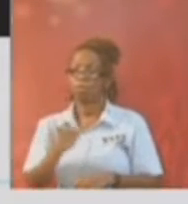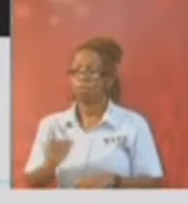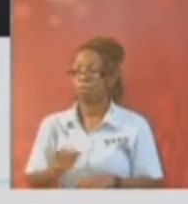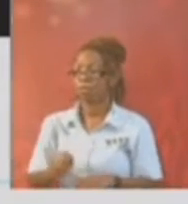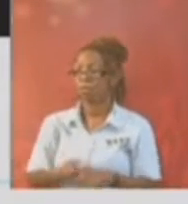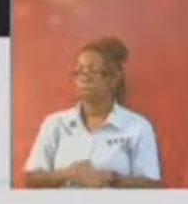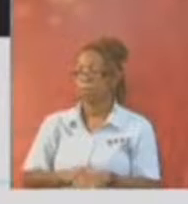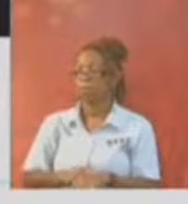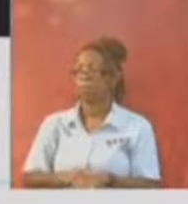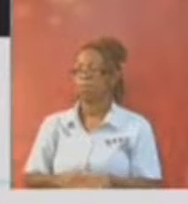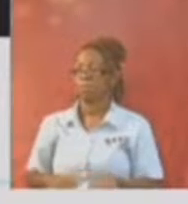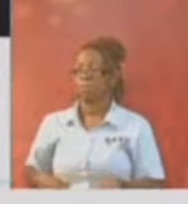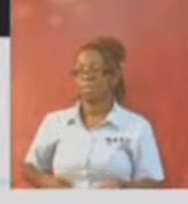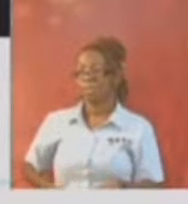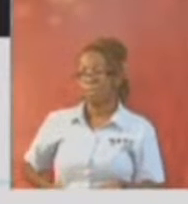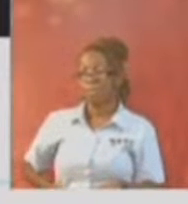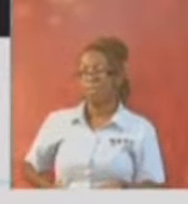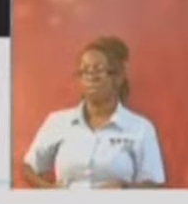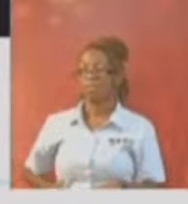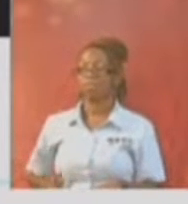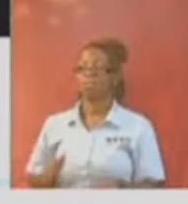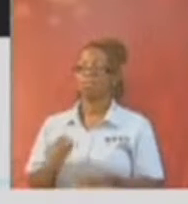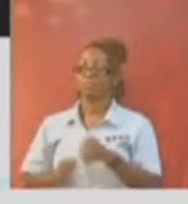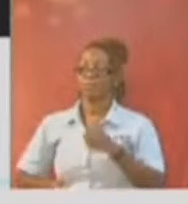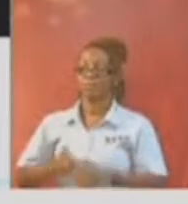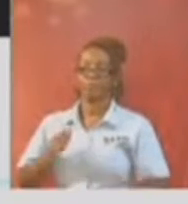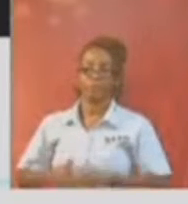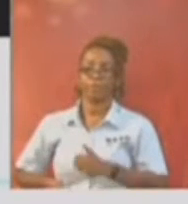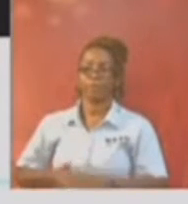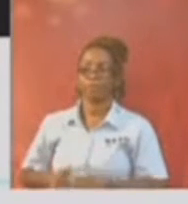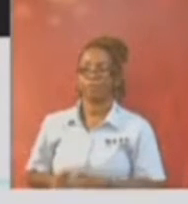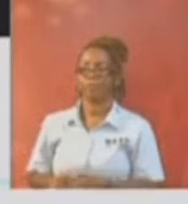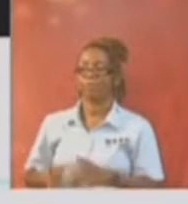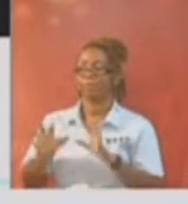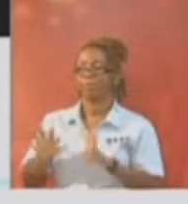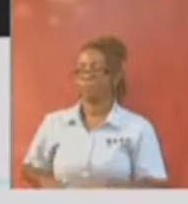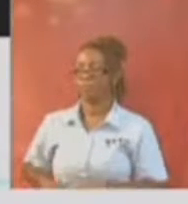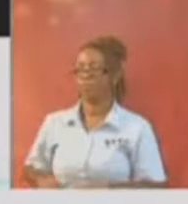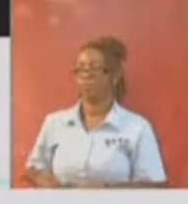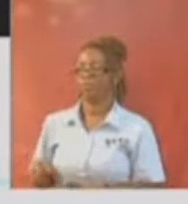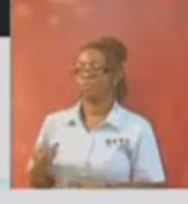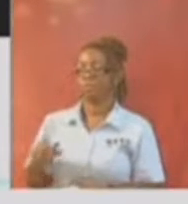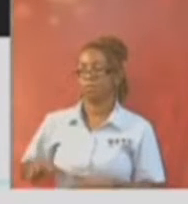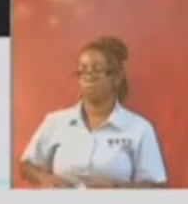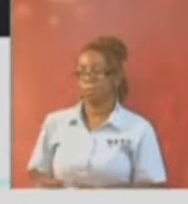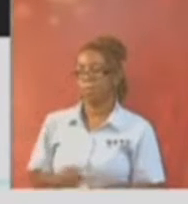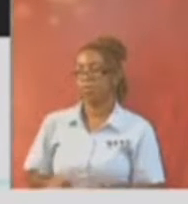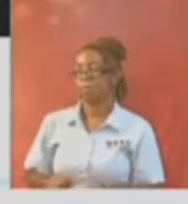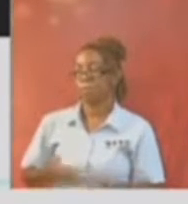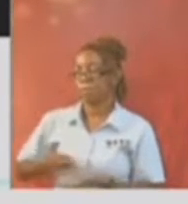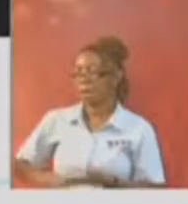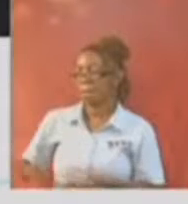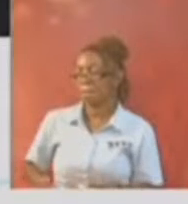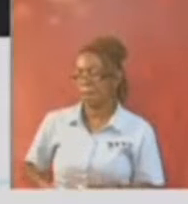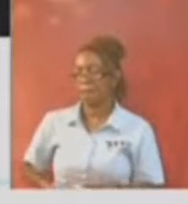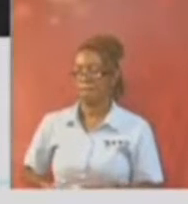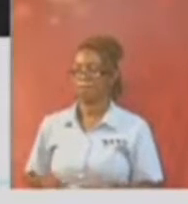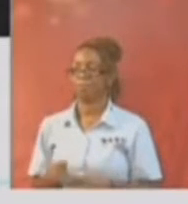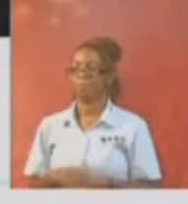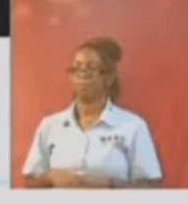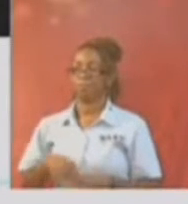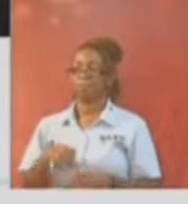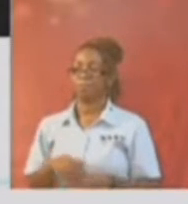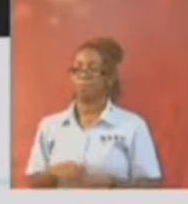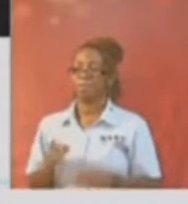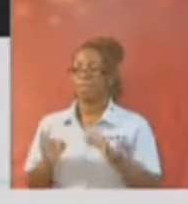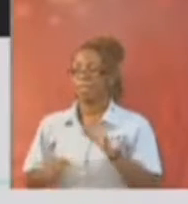problems. Next, please. If you are a non-drinker, there are no health reasons which should persuade you to